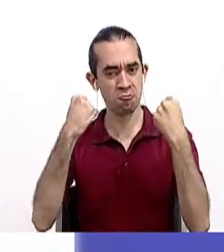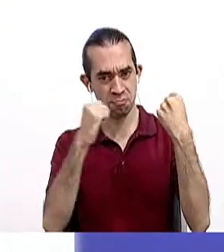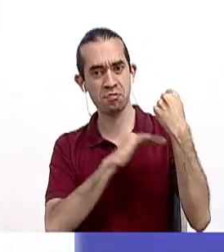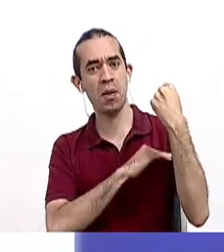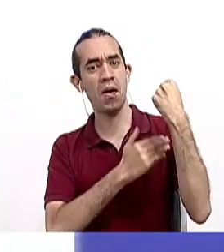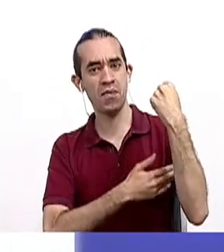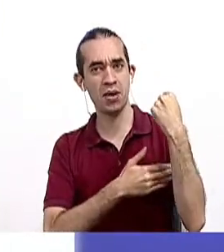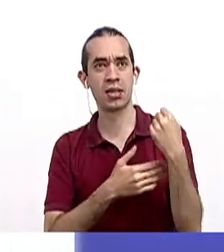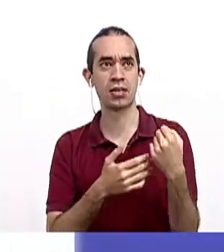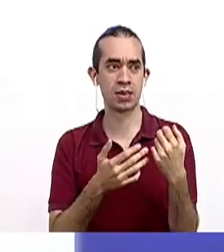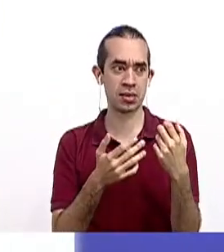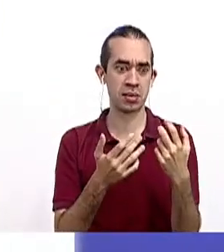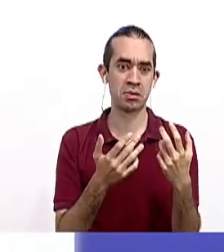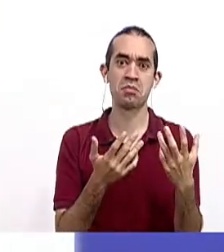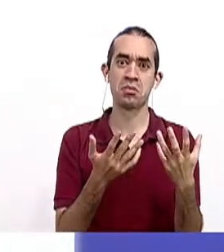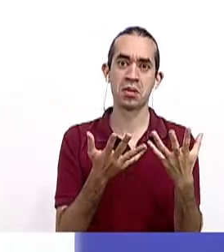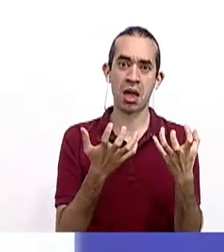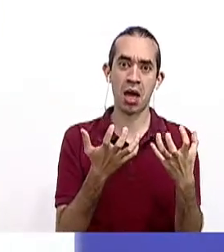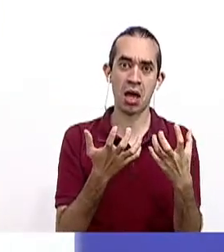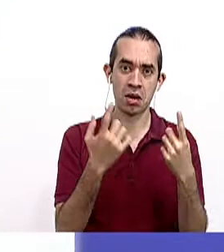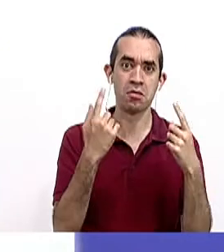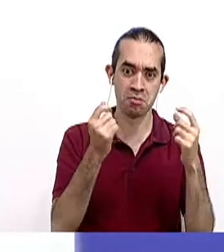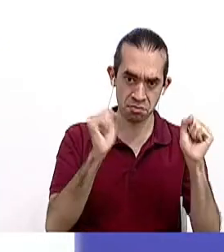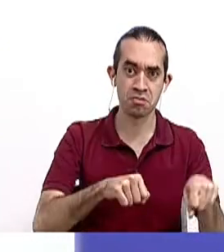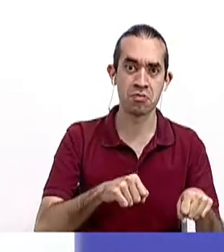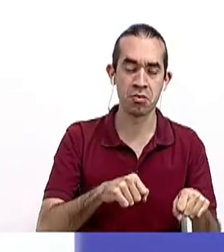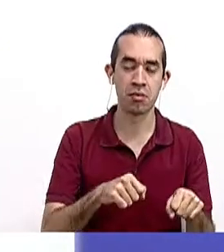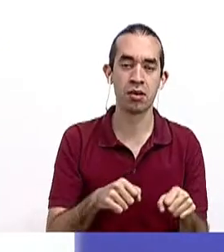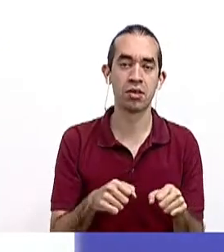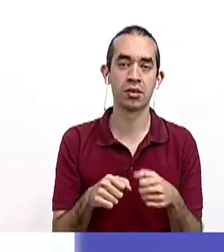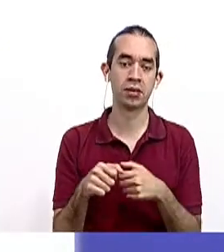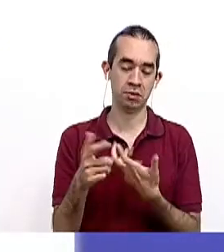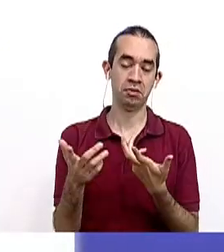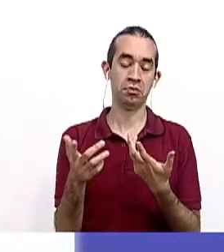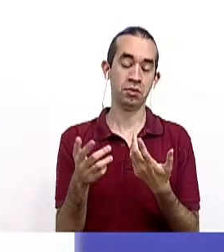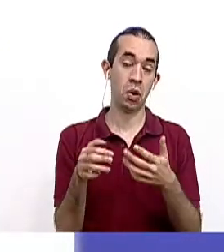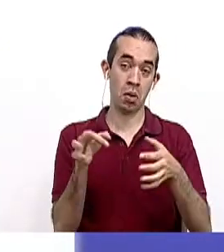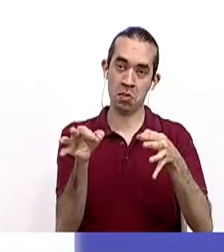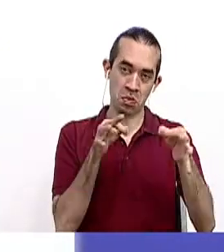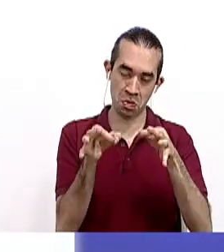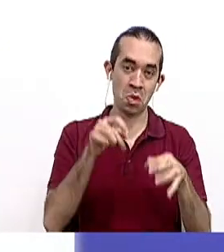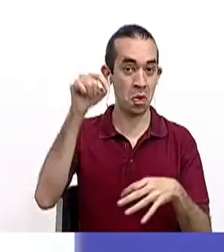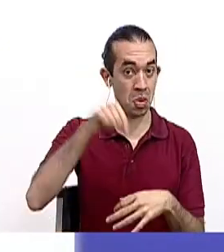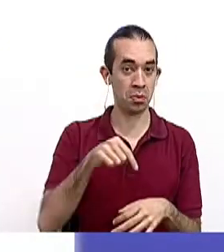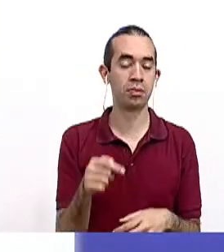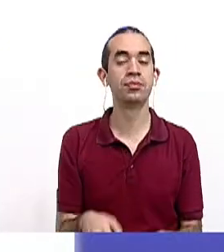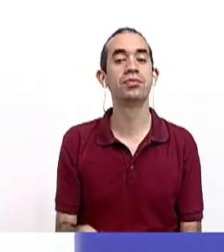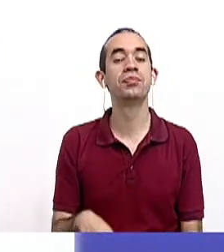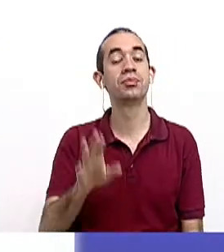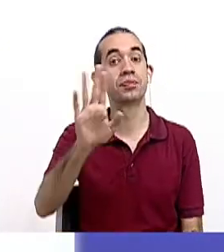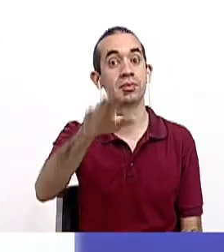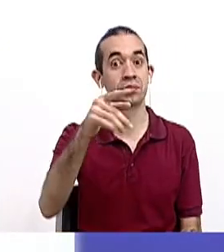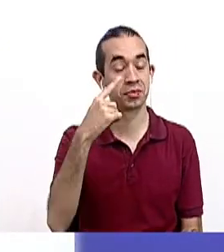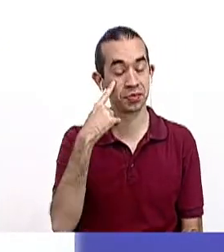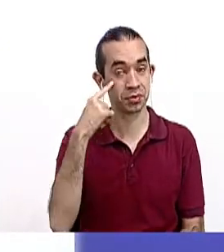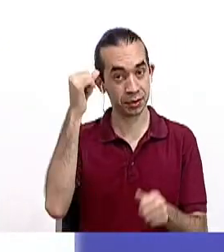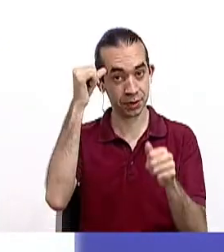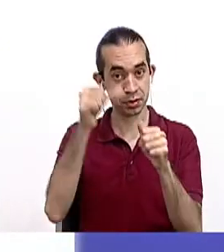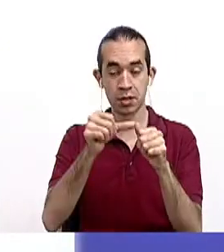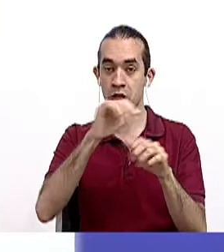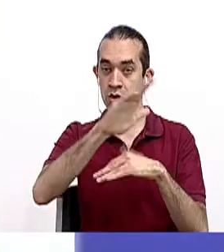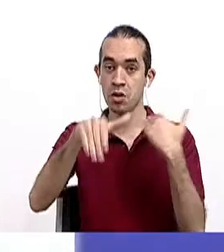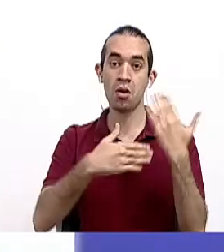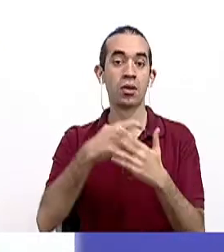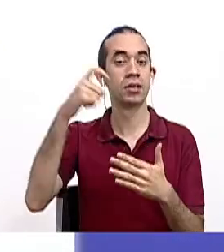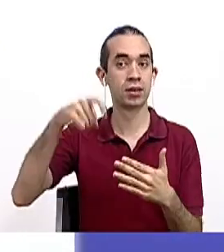want, you can. So I think we might be talking about that today. Before we continue, remember everything you need?